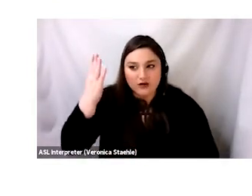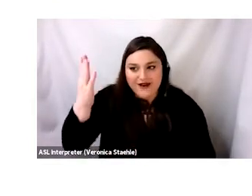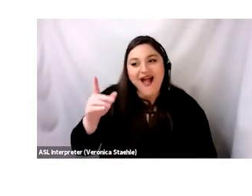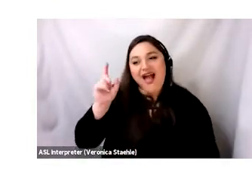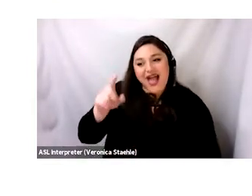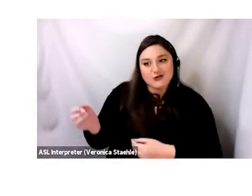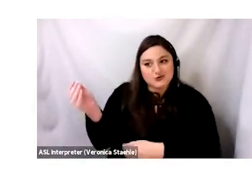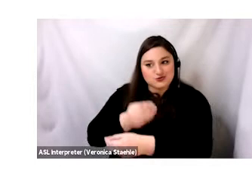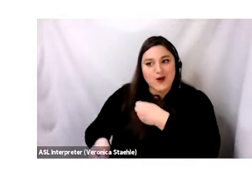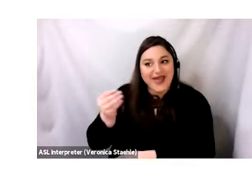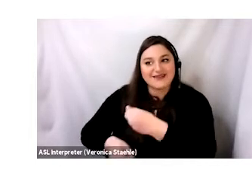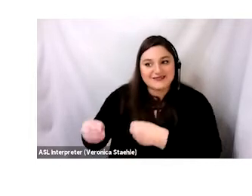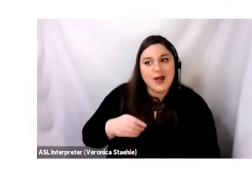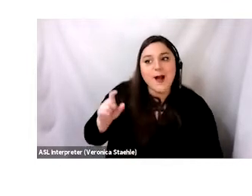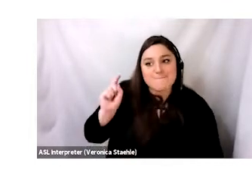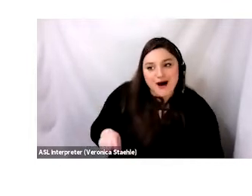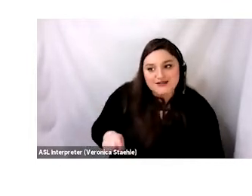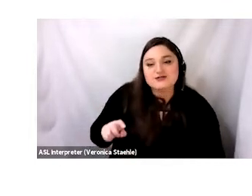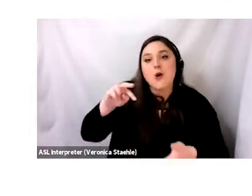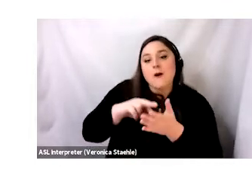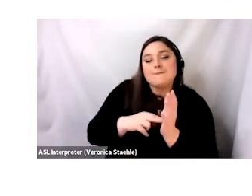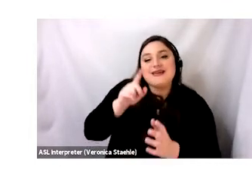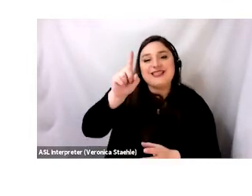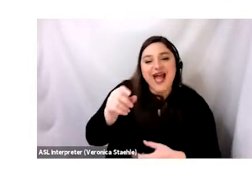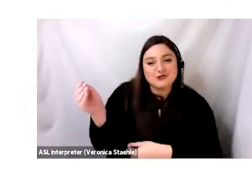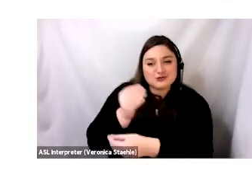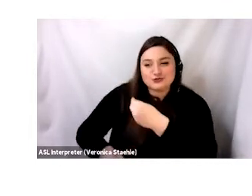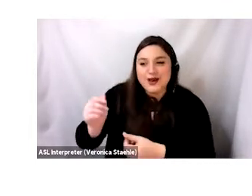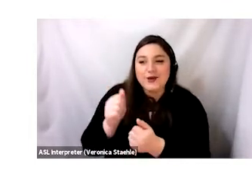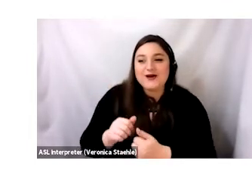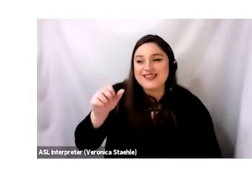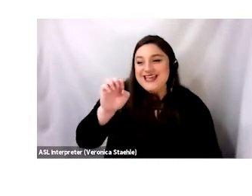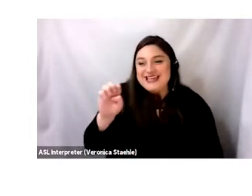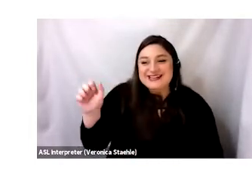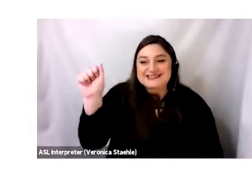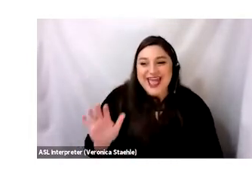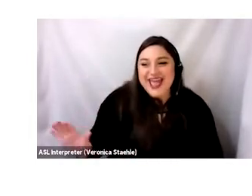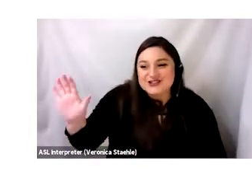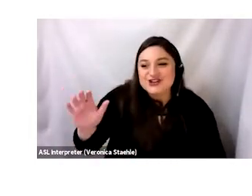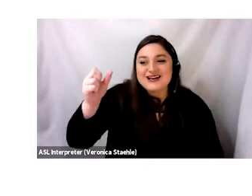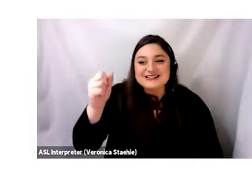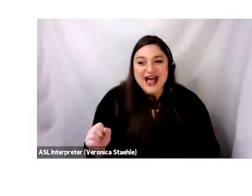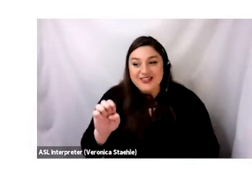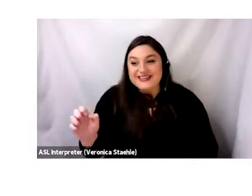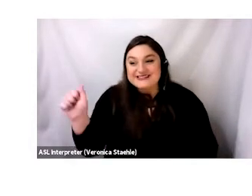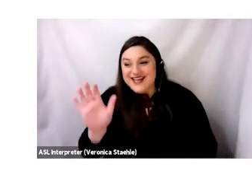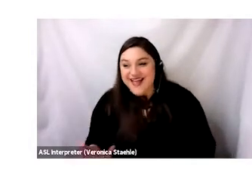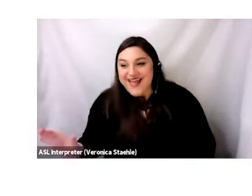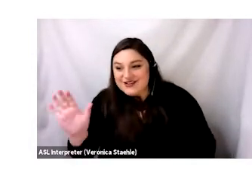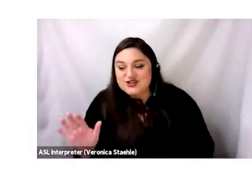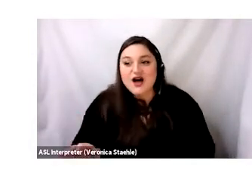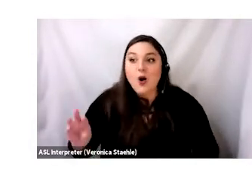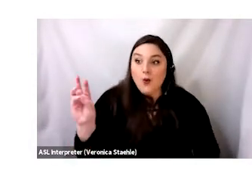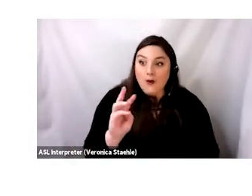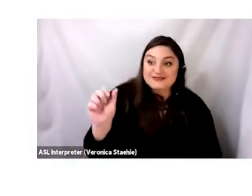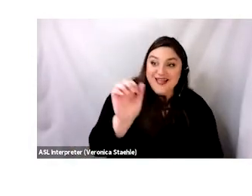unless they were tapped into East Asian, South Asian, West Asian, East African, West African trade routes, which in most cases